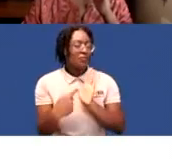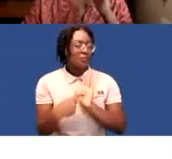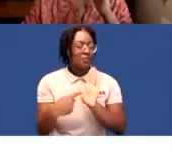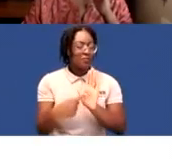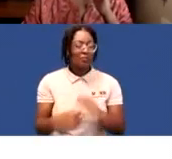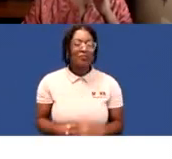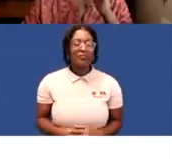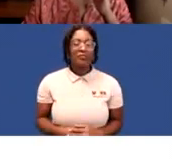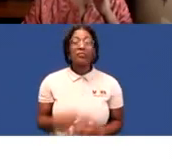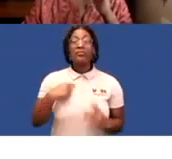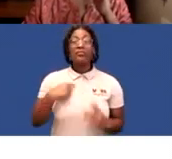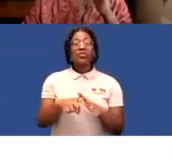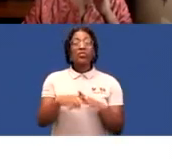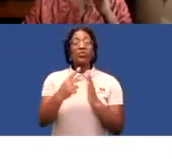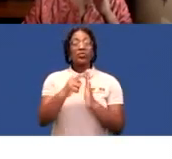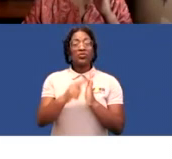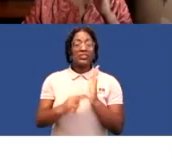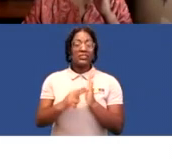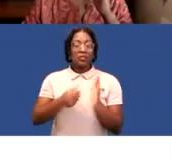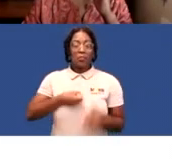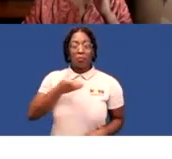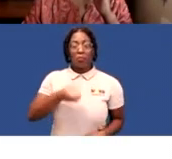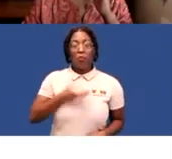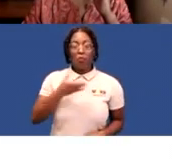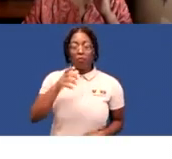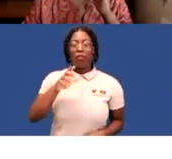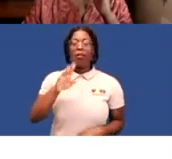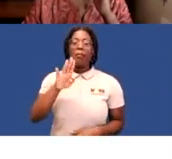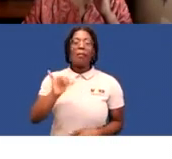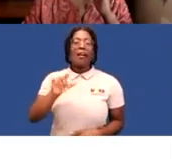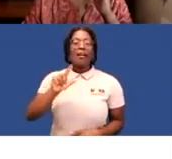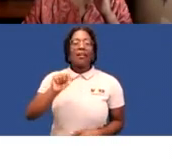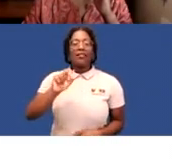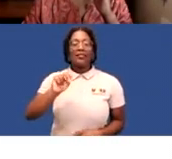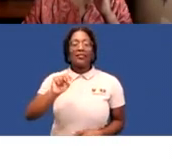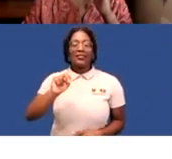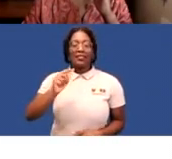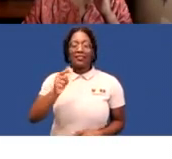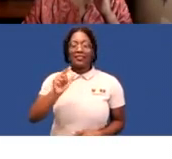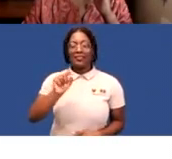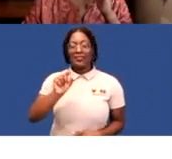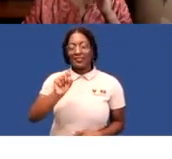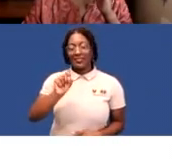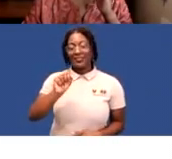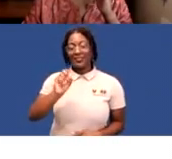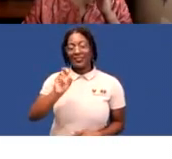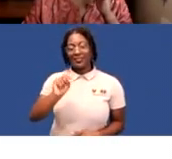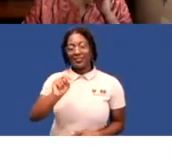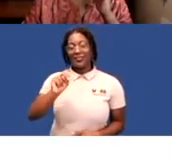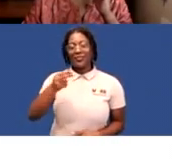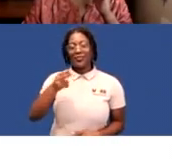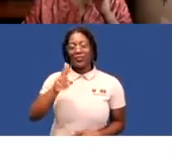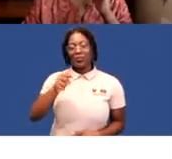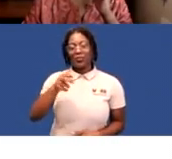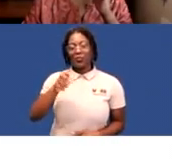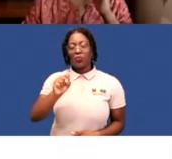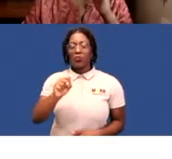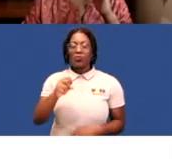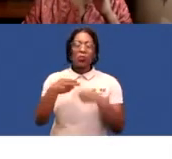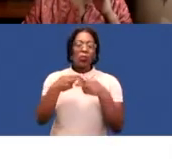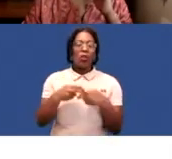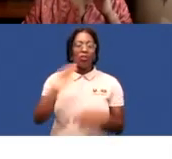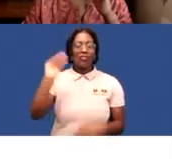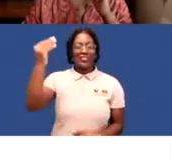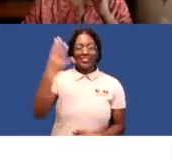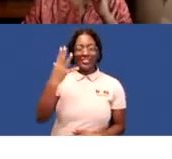Langston Hughes. Sunshines, I love this book, I told my students. The words in this book are so simple and